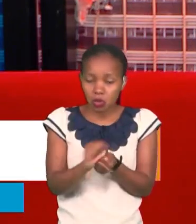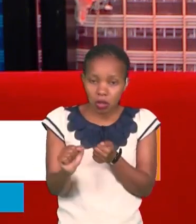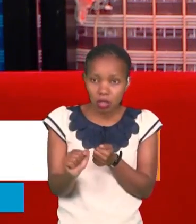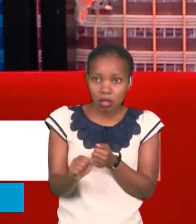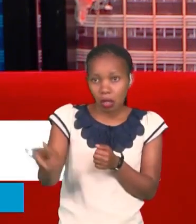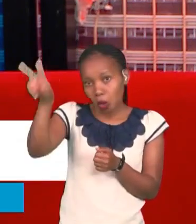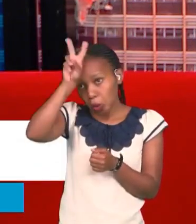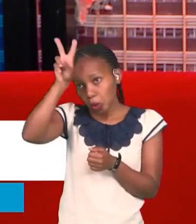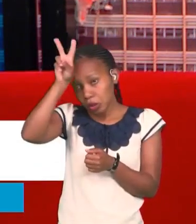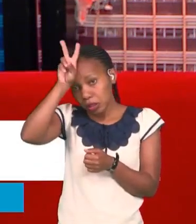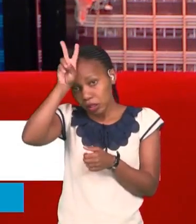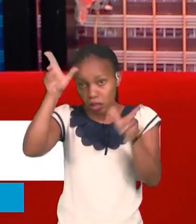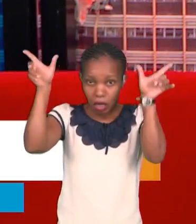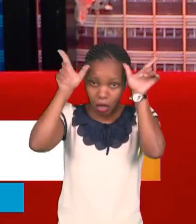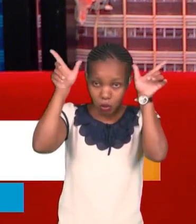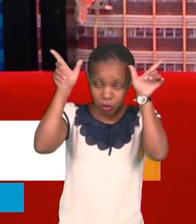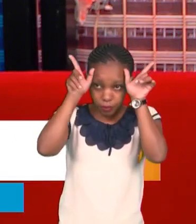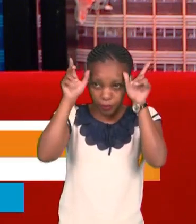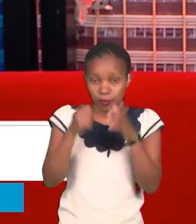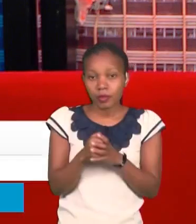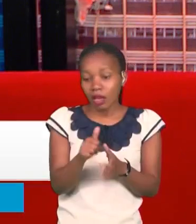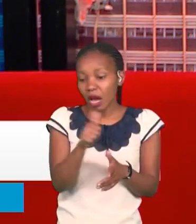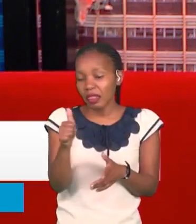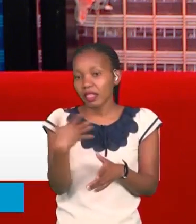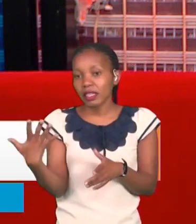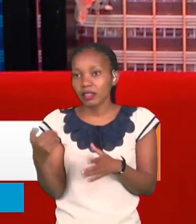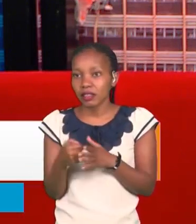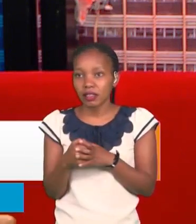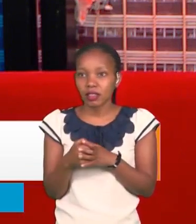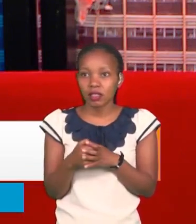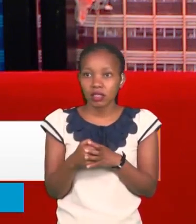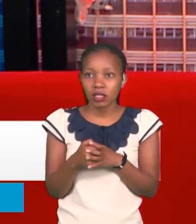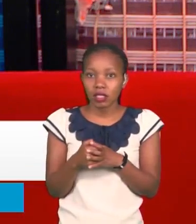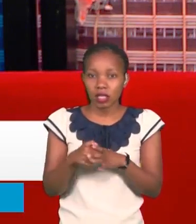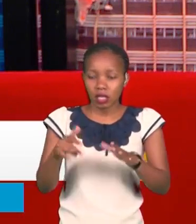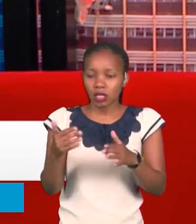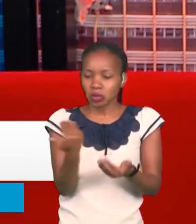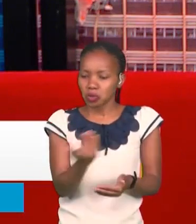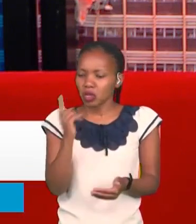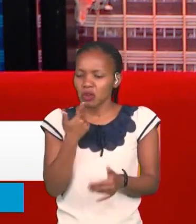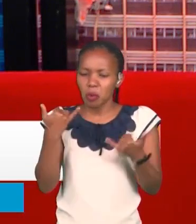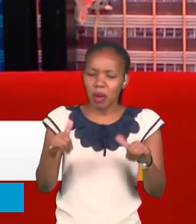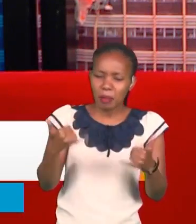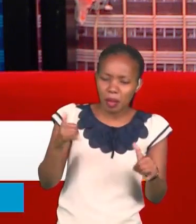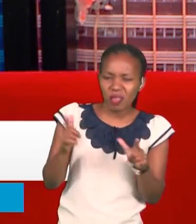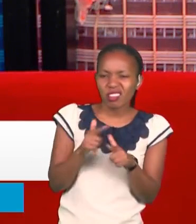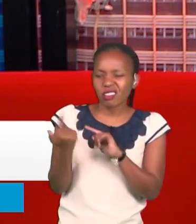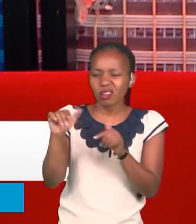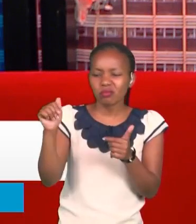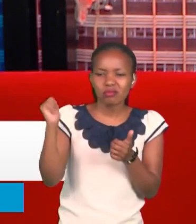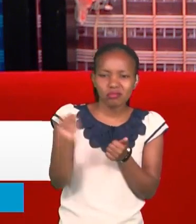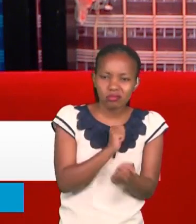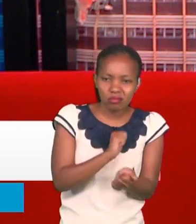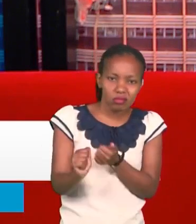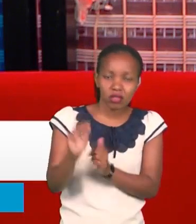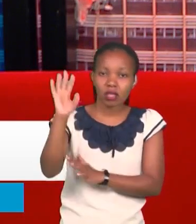goats, cows, and another thing, vandalism by kids who are playing around with games and football. Yeah.